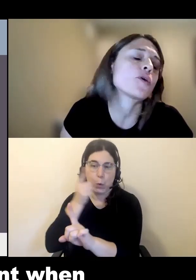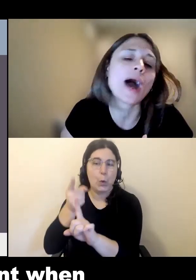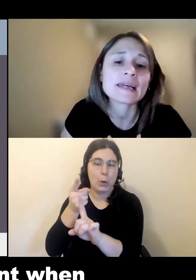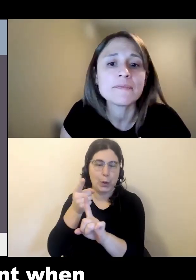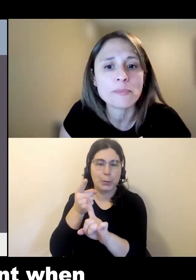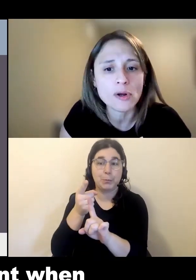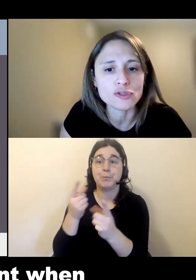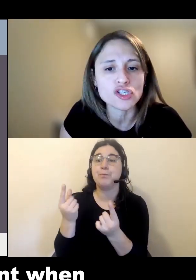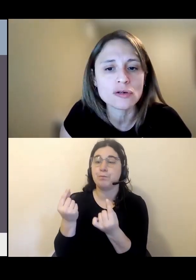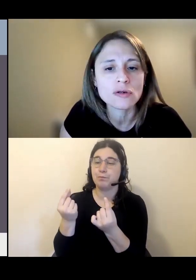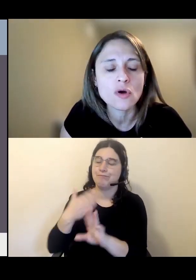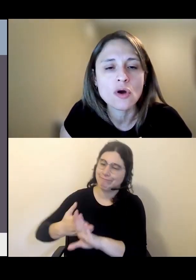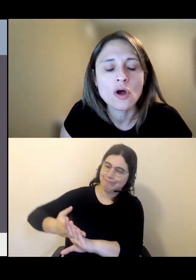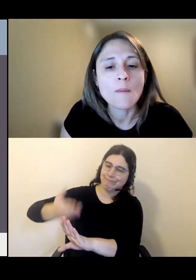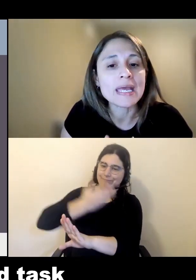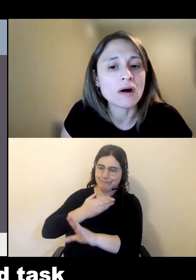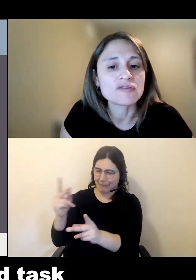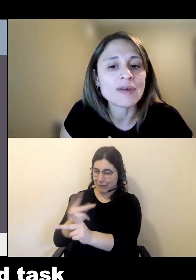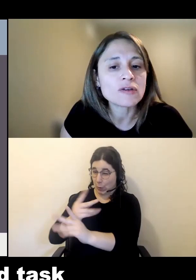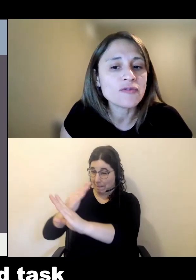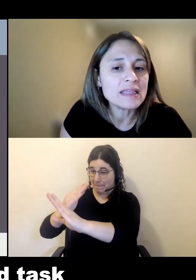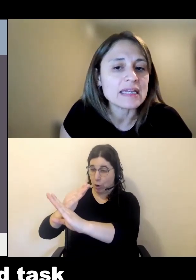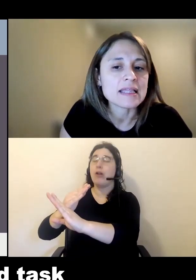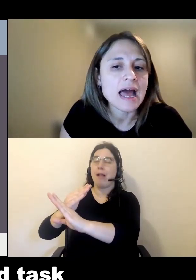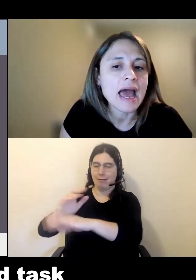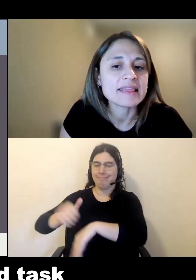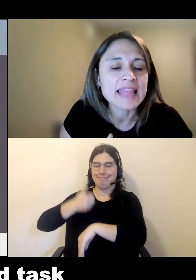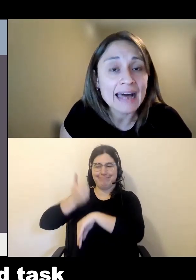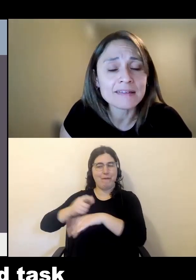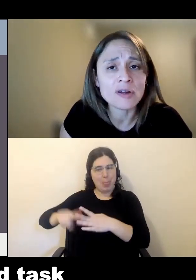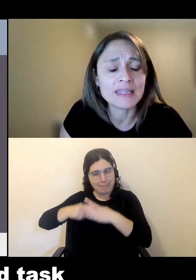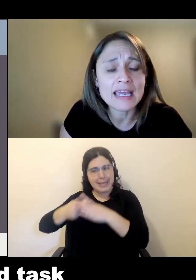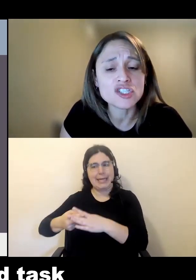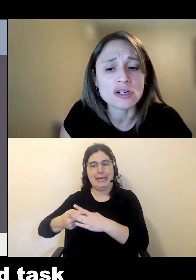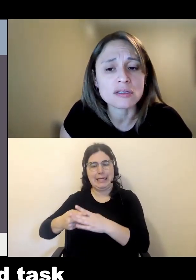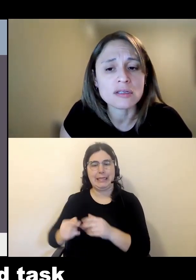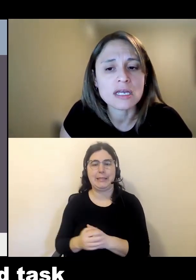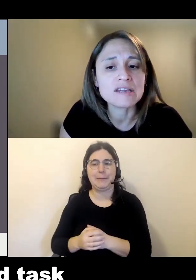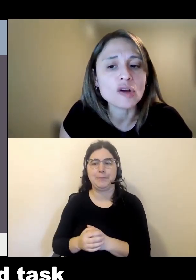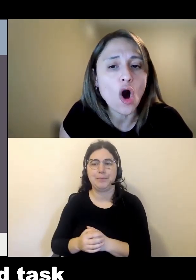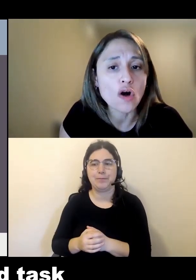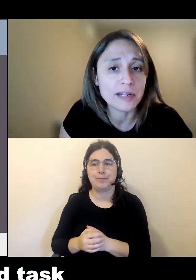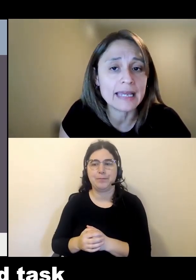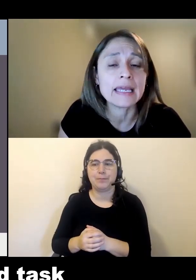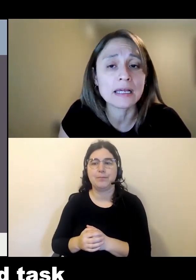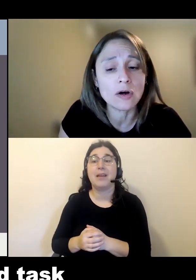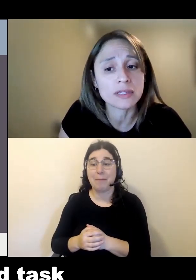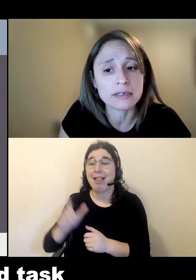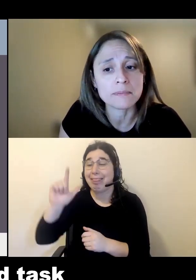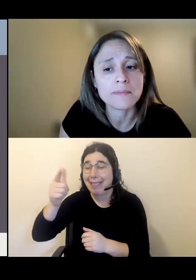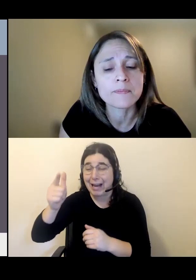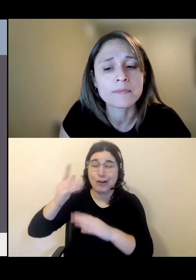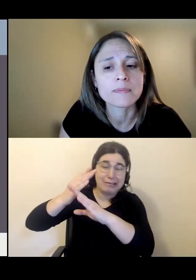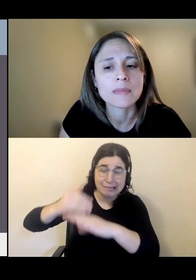take a proactive approach because retrofitting and task remediation is costly in a